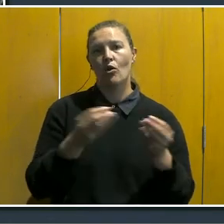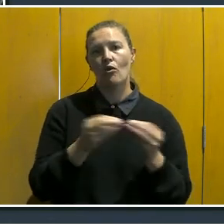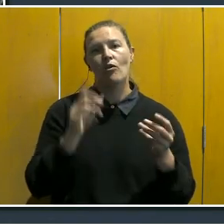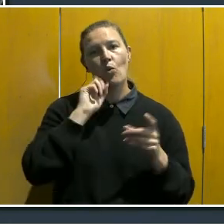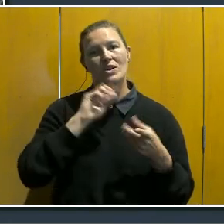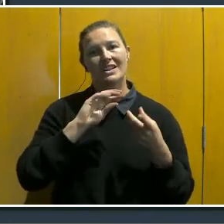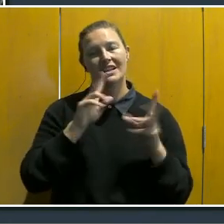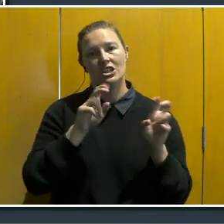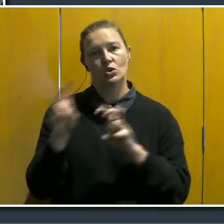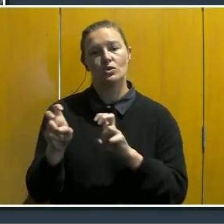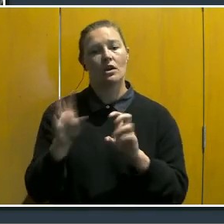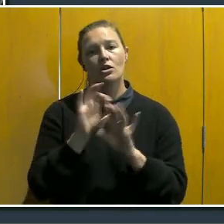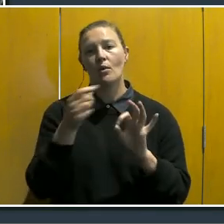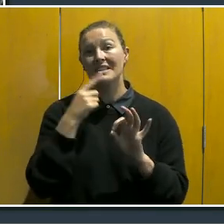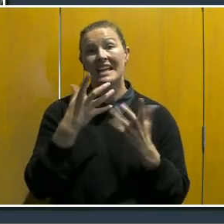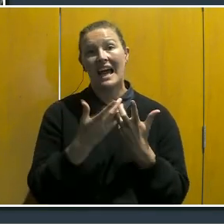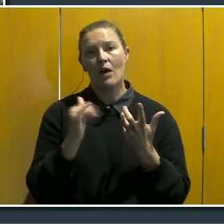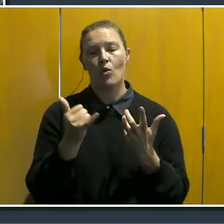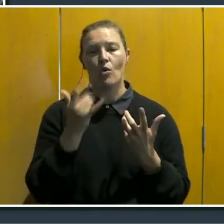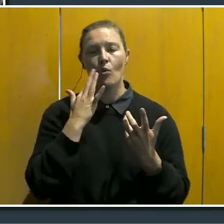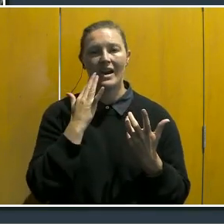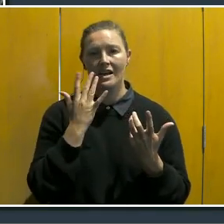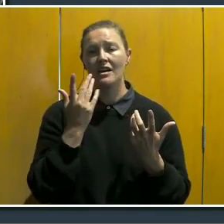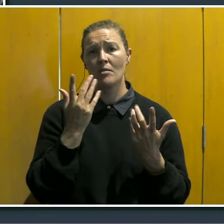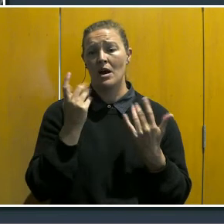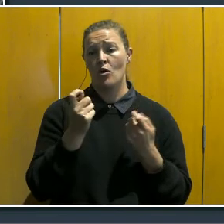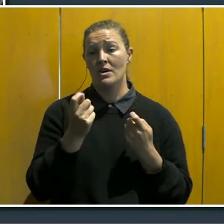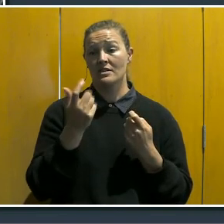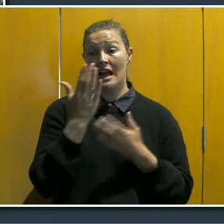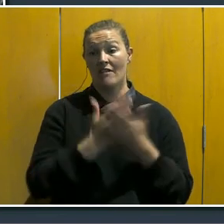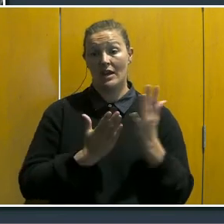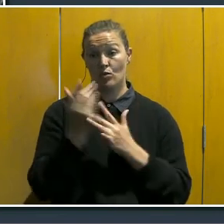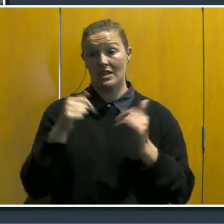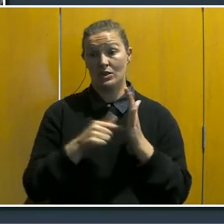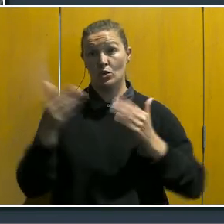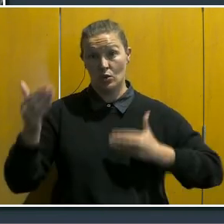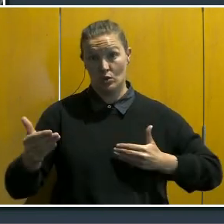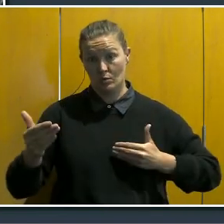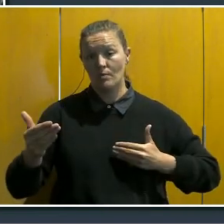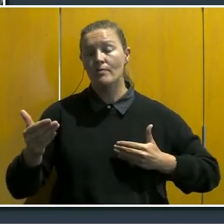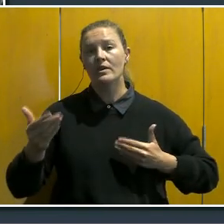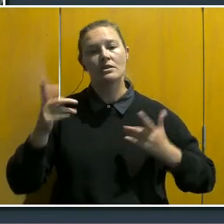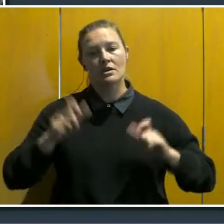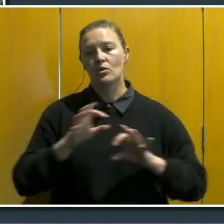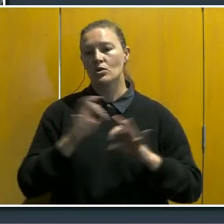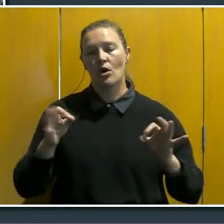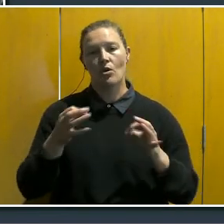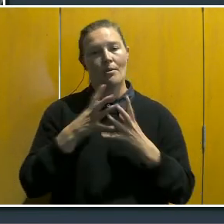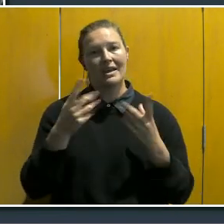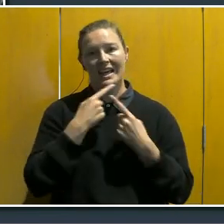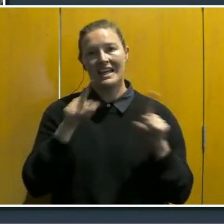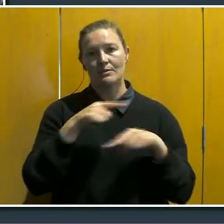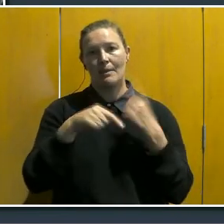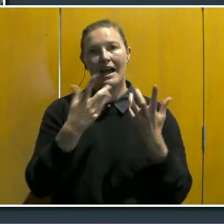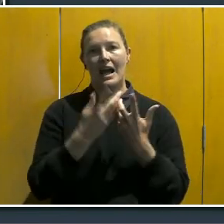Not one said how and by when. We are nearing the halfway mark of this term, and I stand corrected again that there has been no major announcement how we're